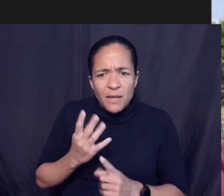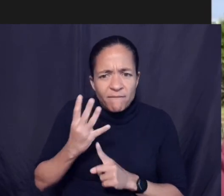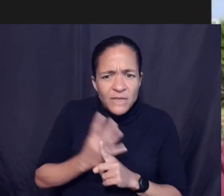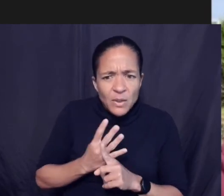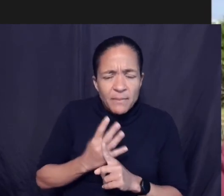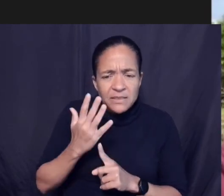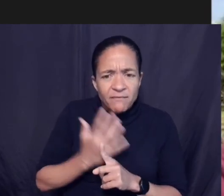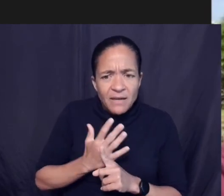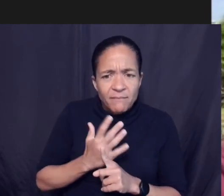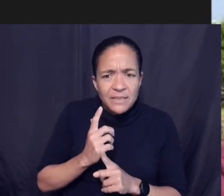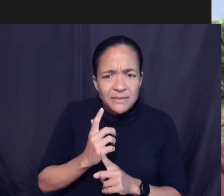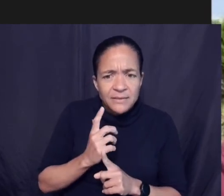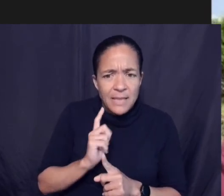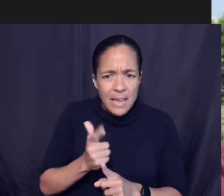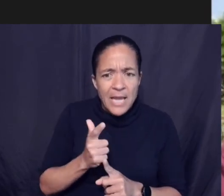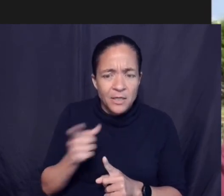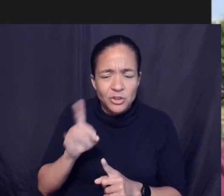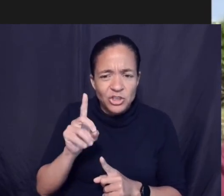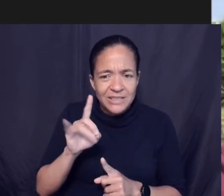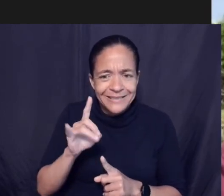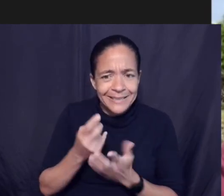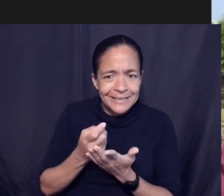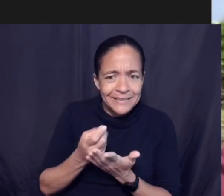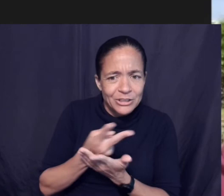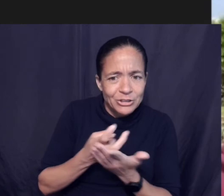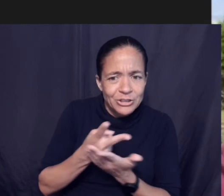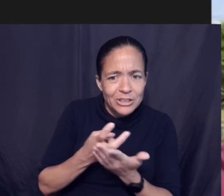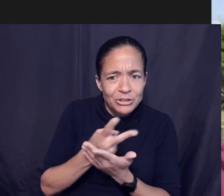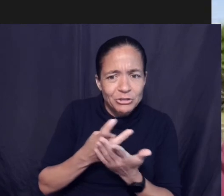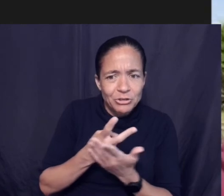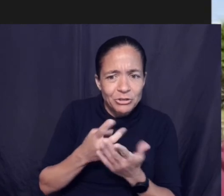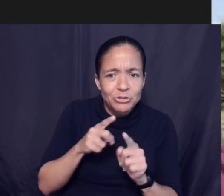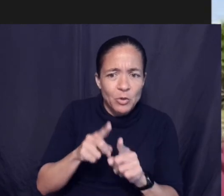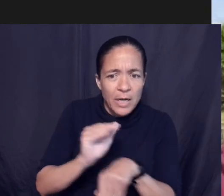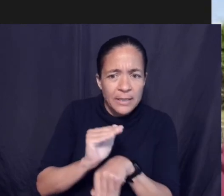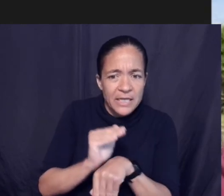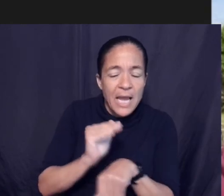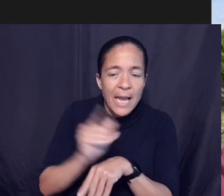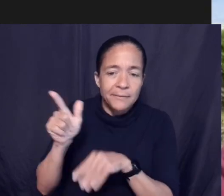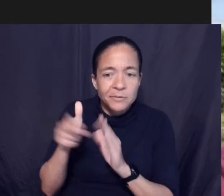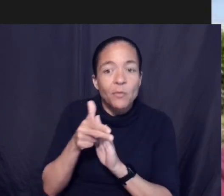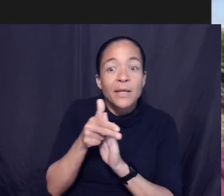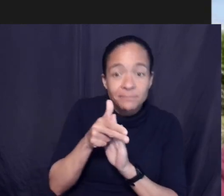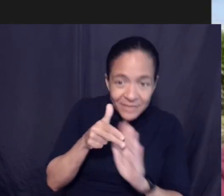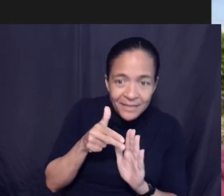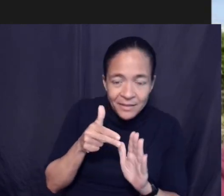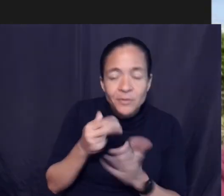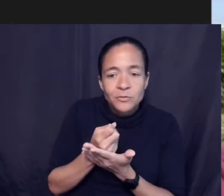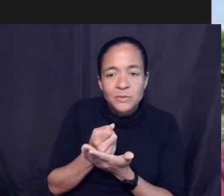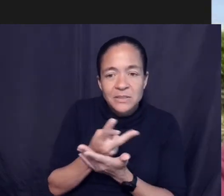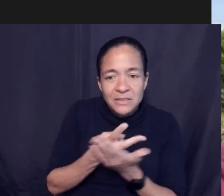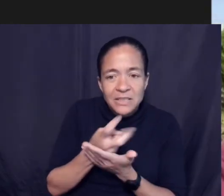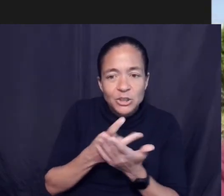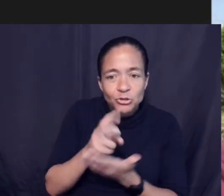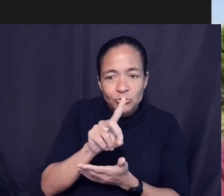between 4 and 5 months, she had a seizure at night. So she got diagnosed with a seizure